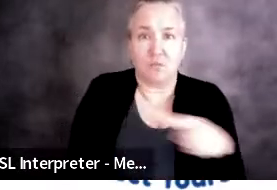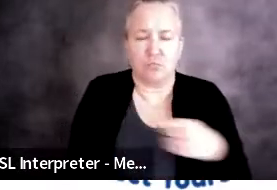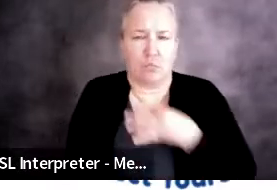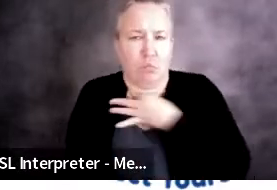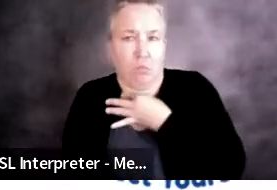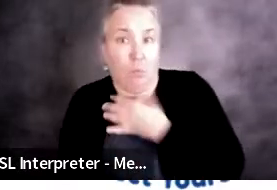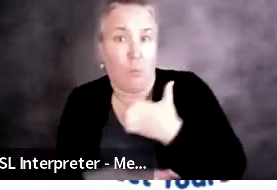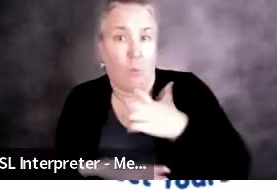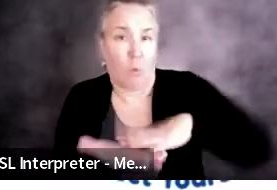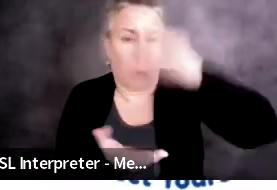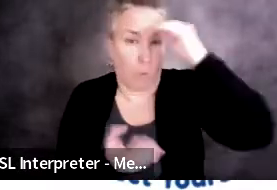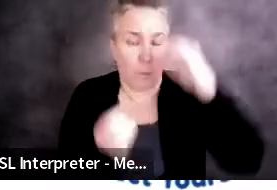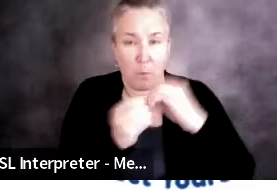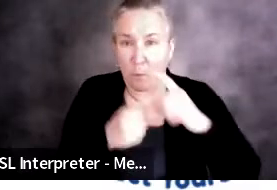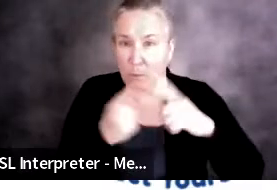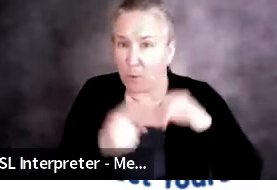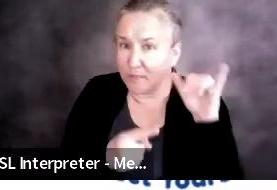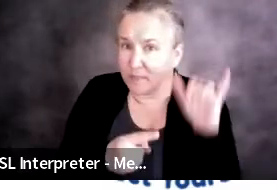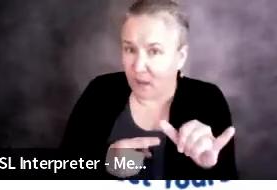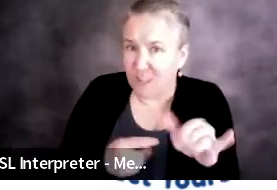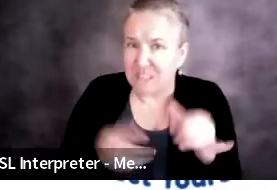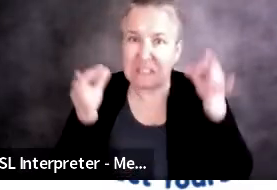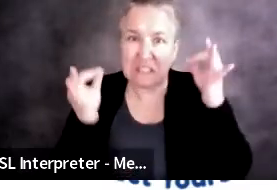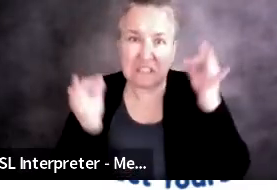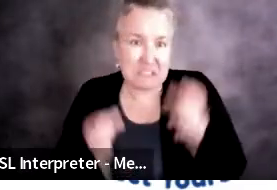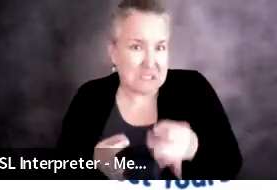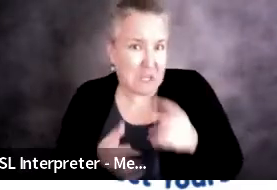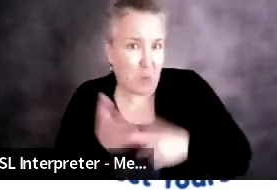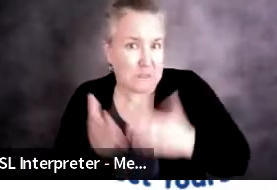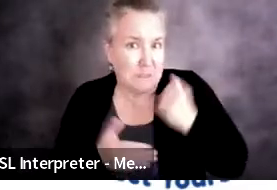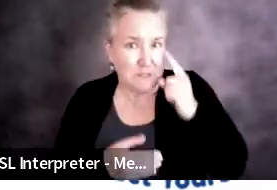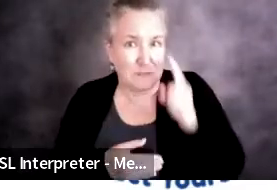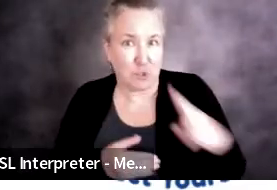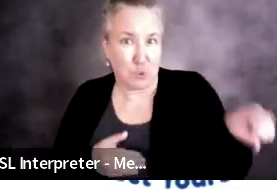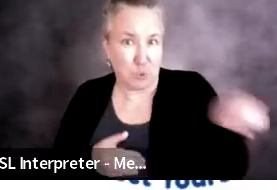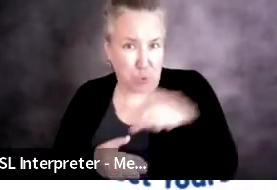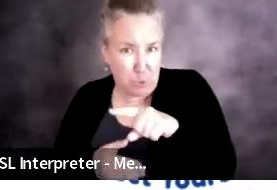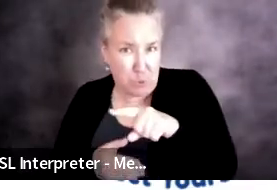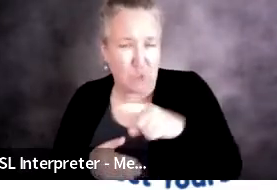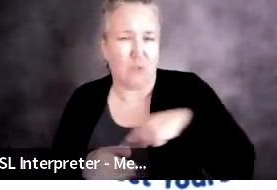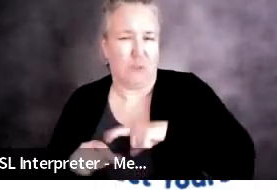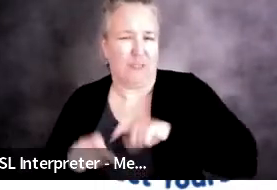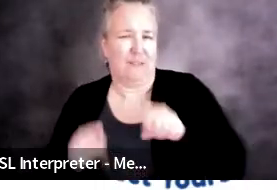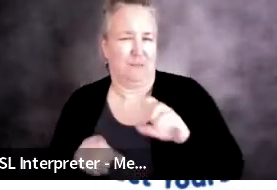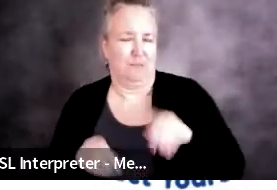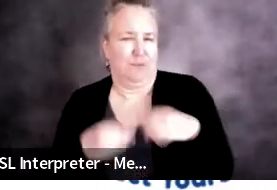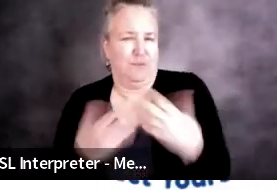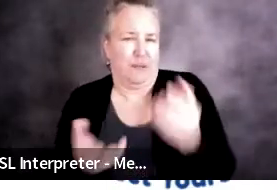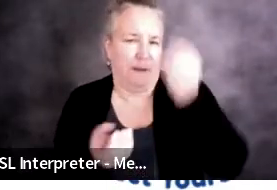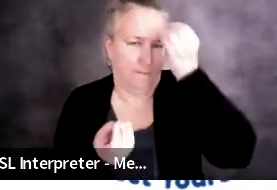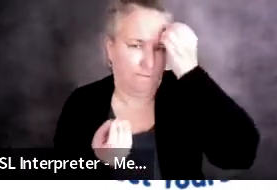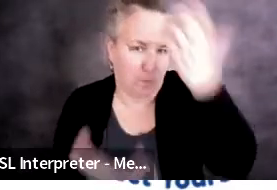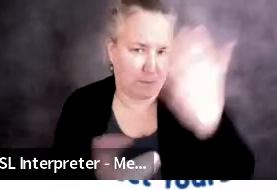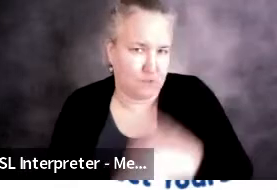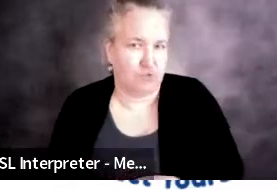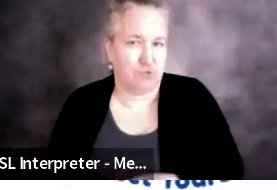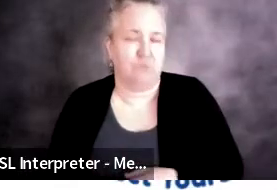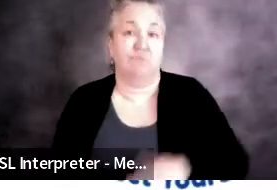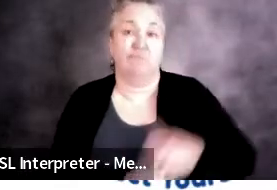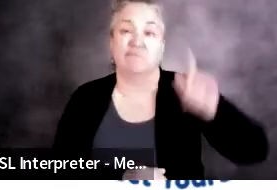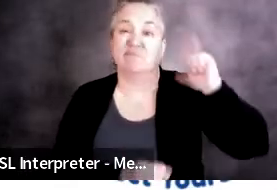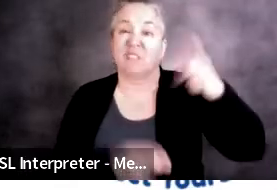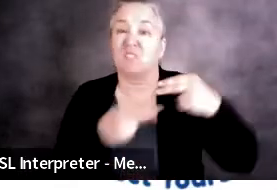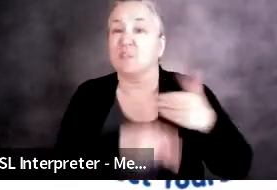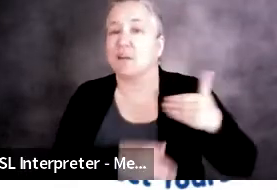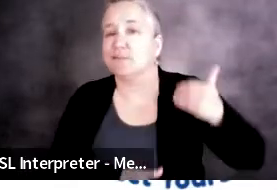make informed decisions on what is the best way to protect yourself. And we'll go over a little bit later in the slides